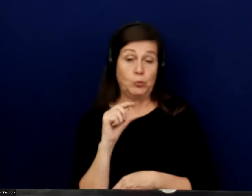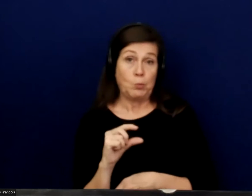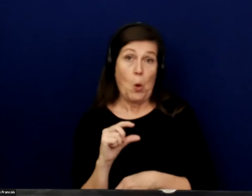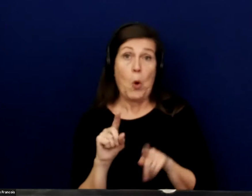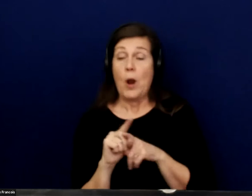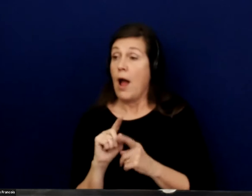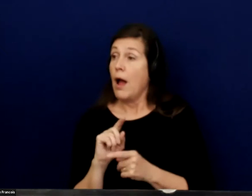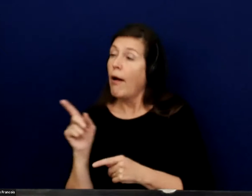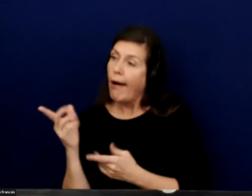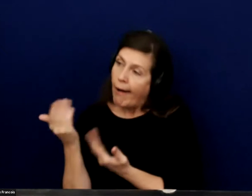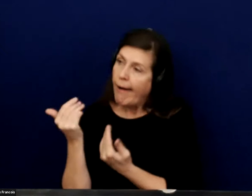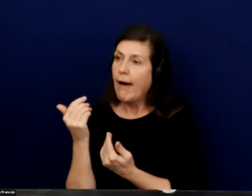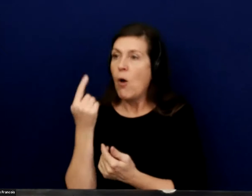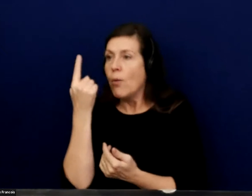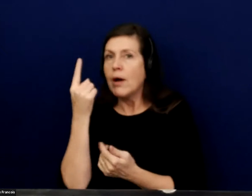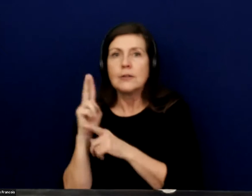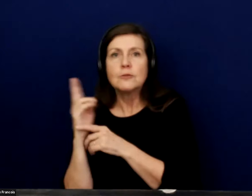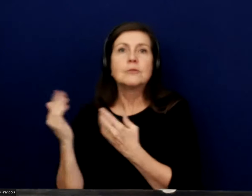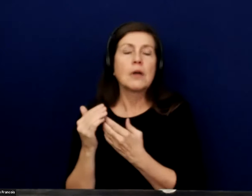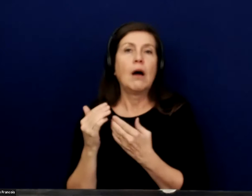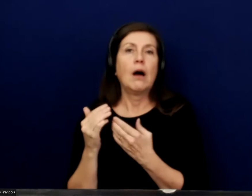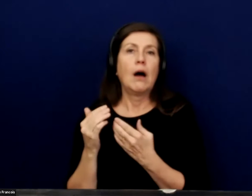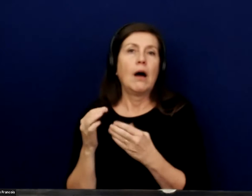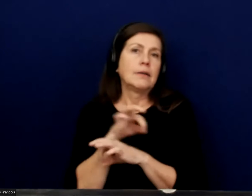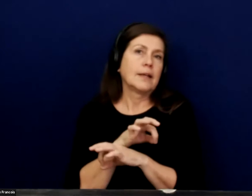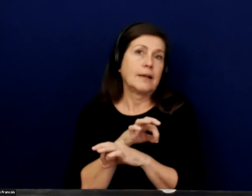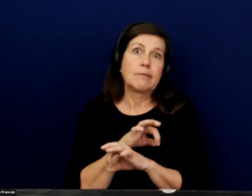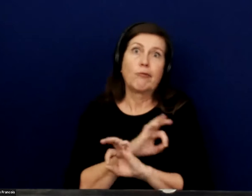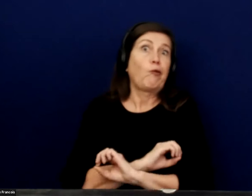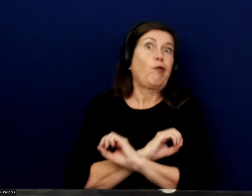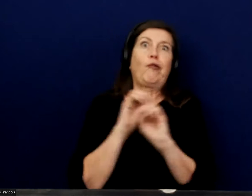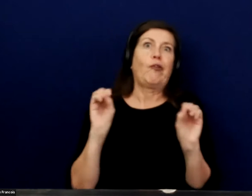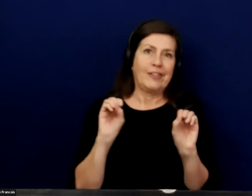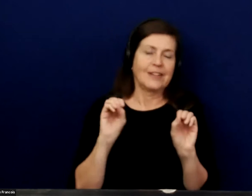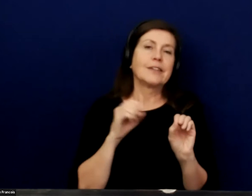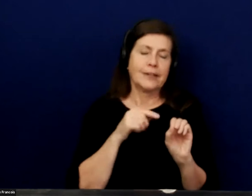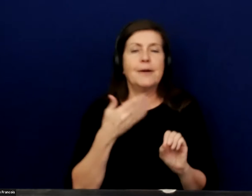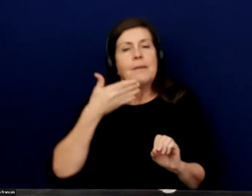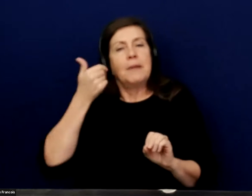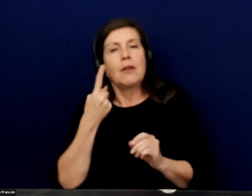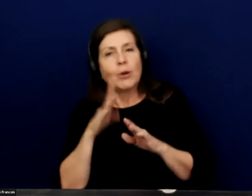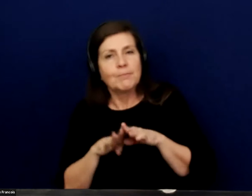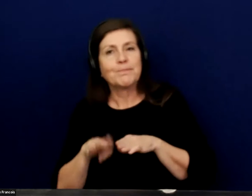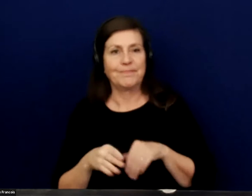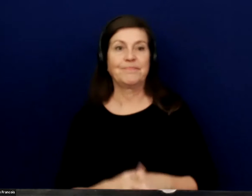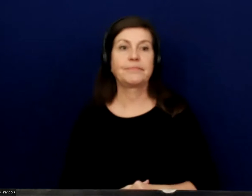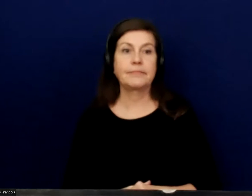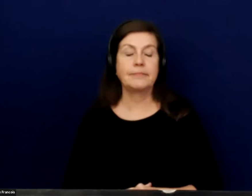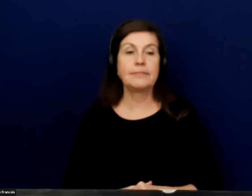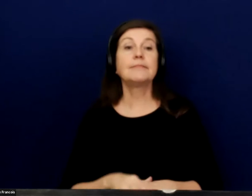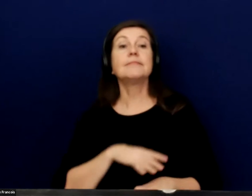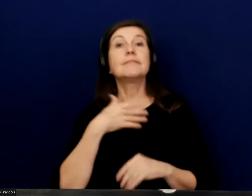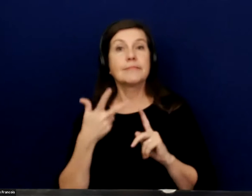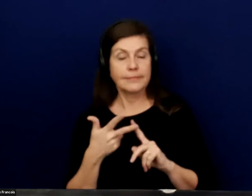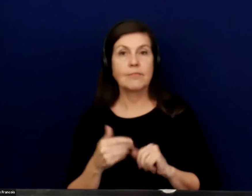Then we had the idea that user involvement is really the gold of designing and developing things,